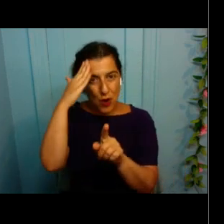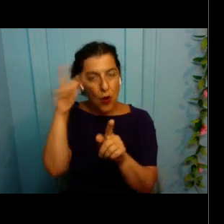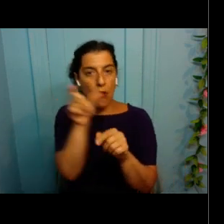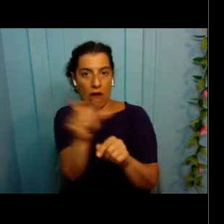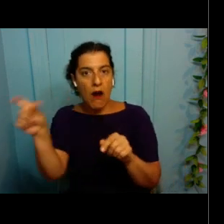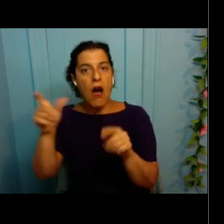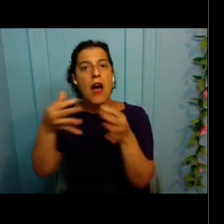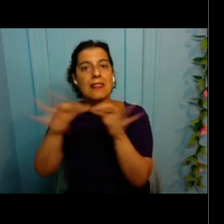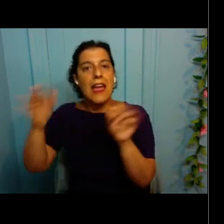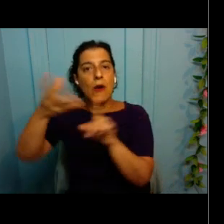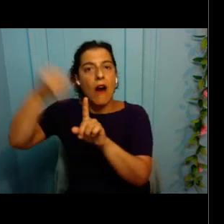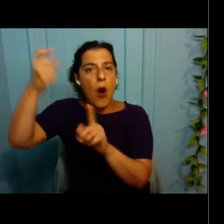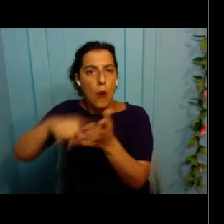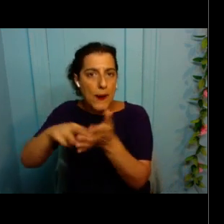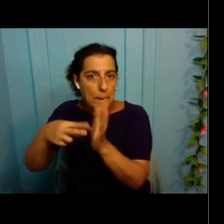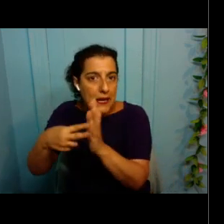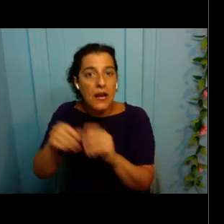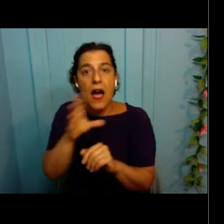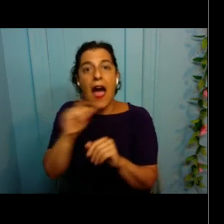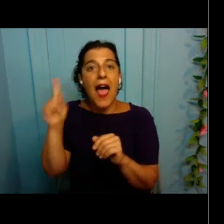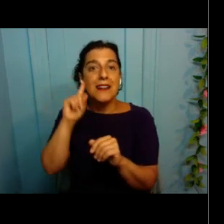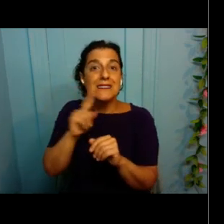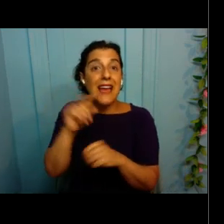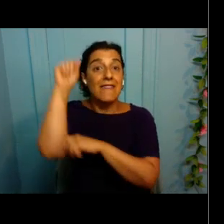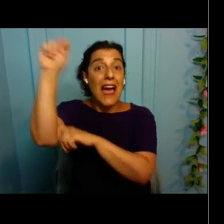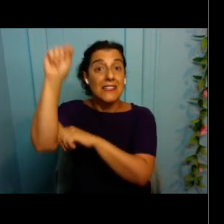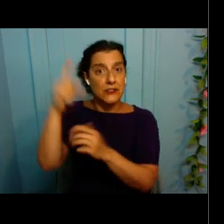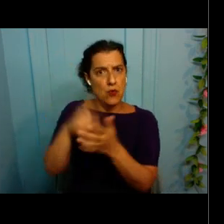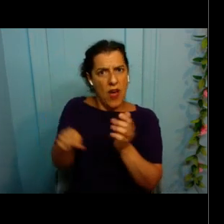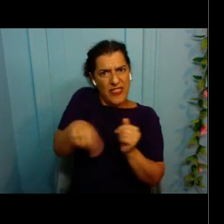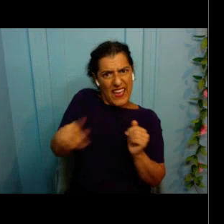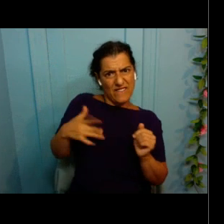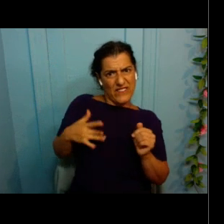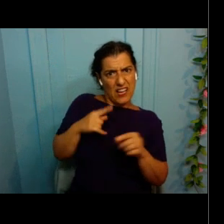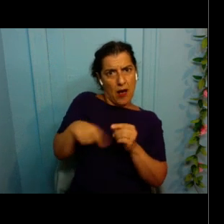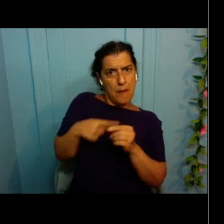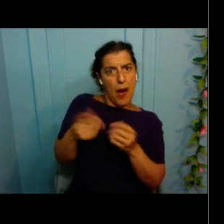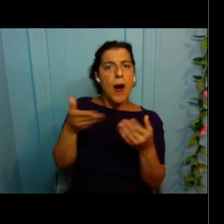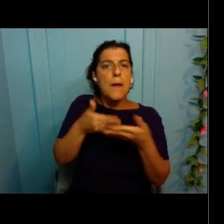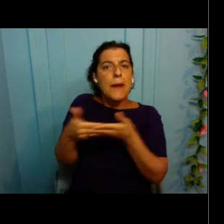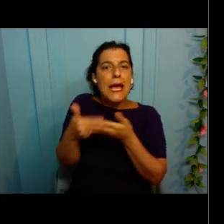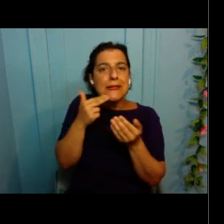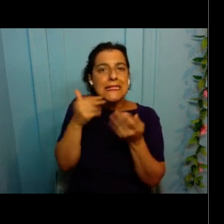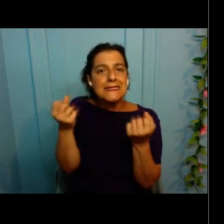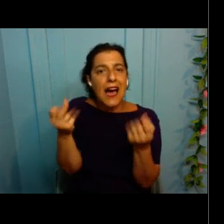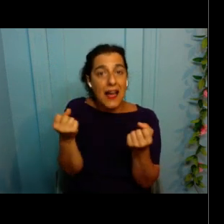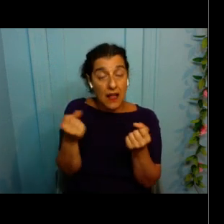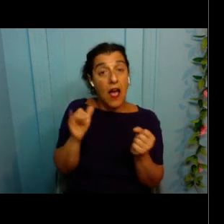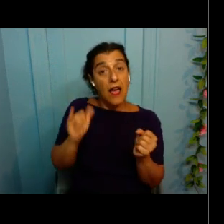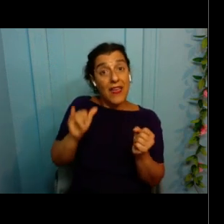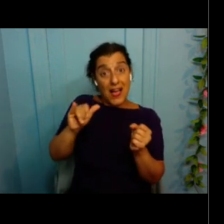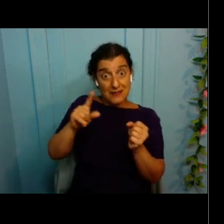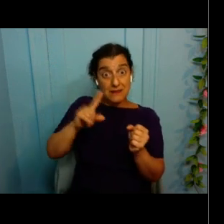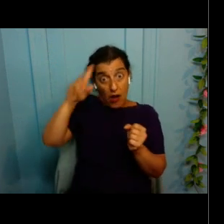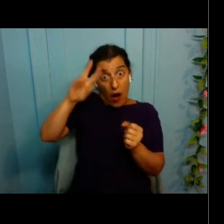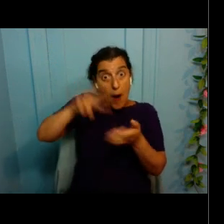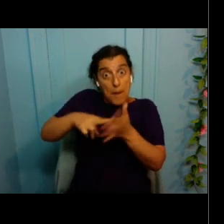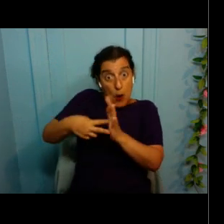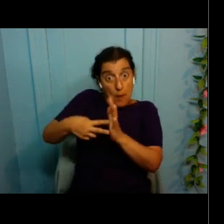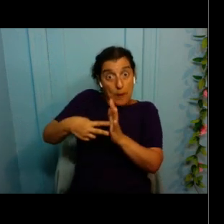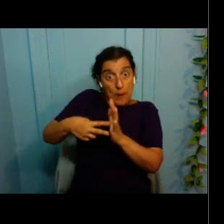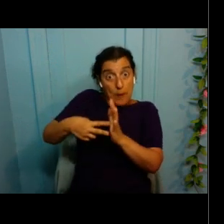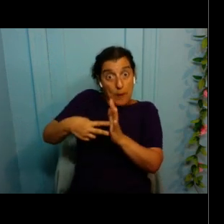what deaf activists have said about baby sign, right? And this is really very much on purpose. This is a way of demonstrating that they are core